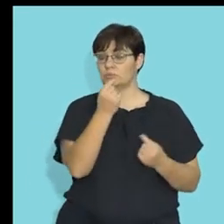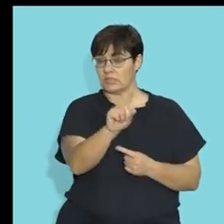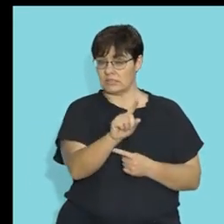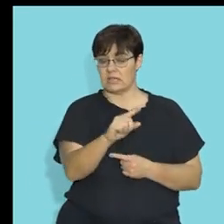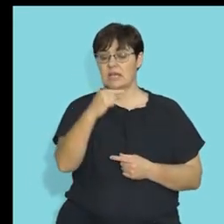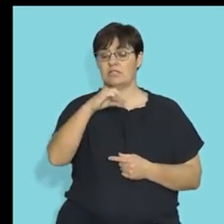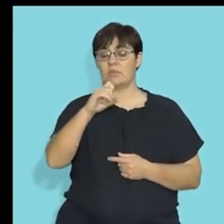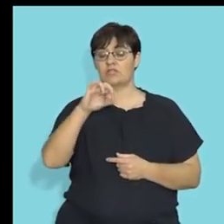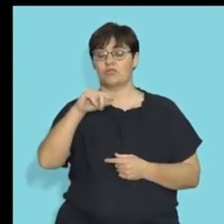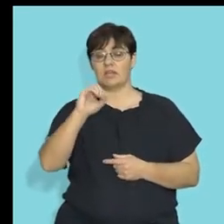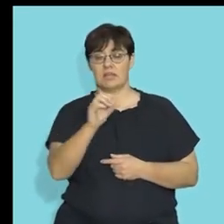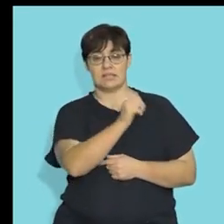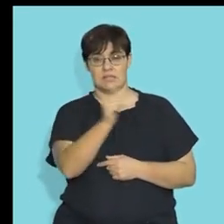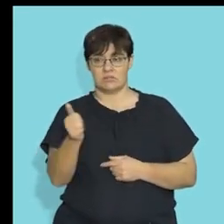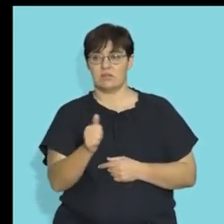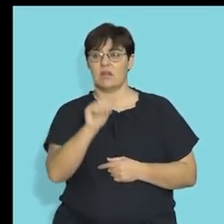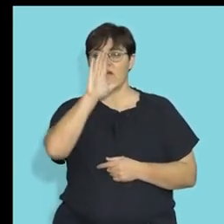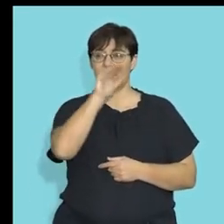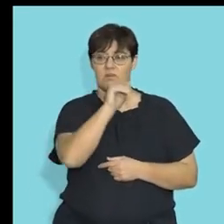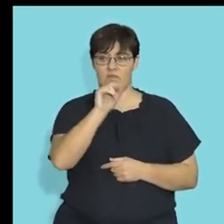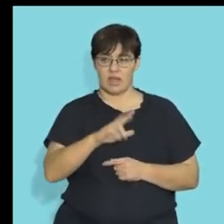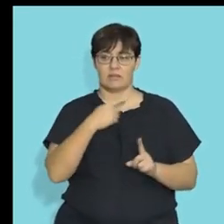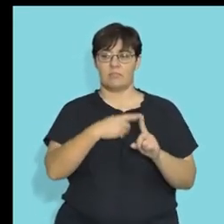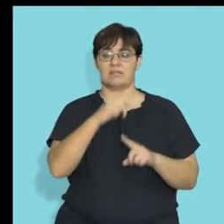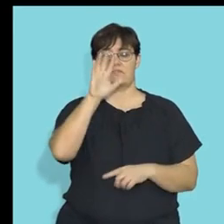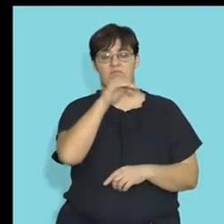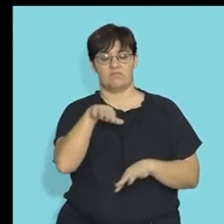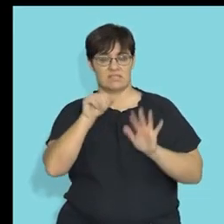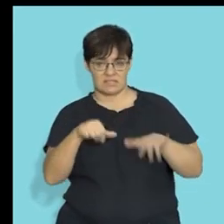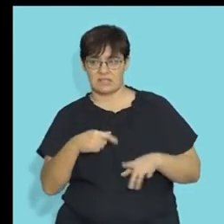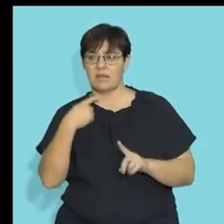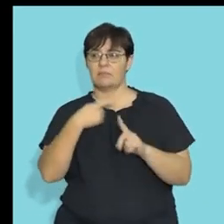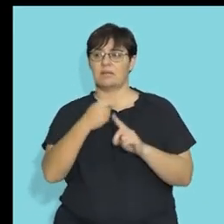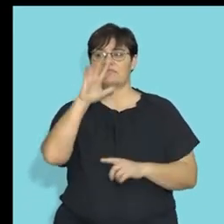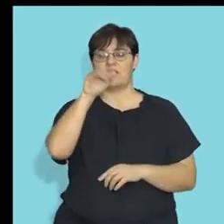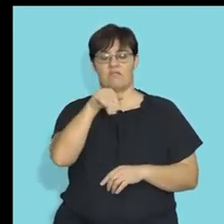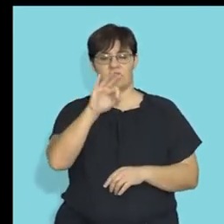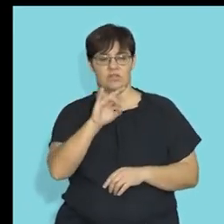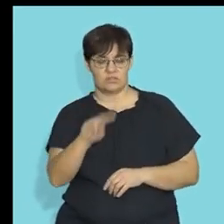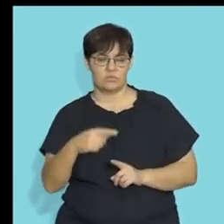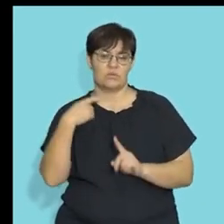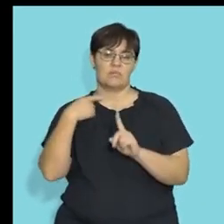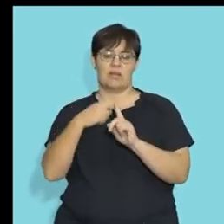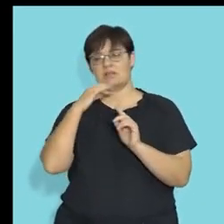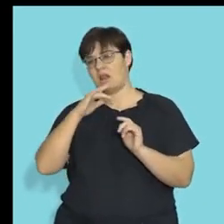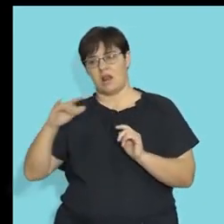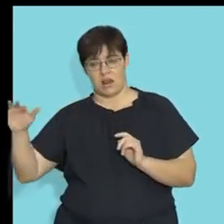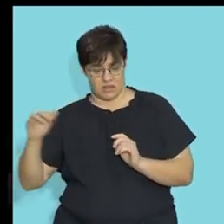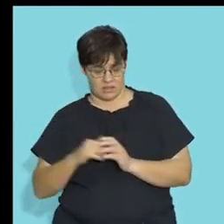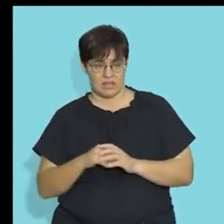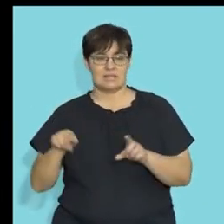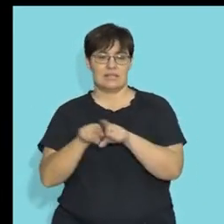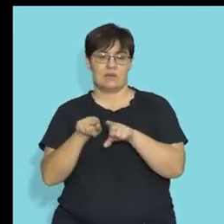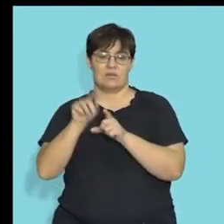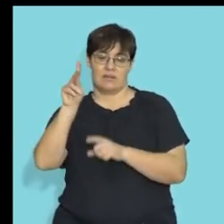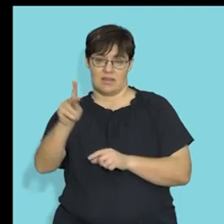So we are given the geometric series 5 over 8 plus 5 over 16 plus 5 over 32 plus